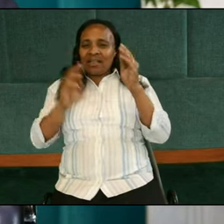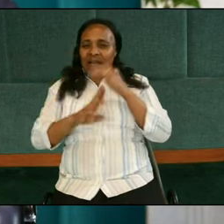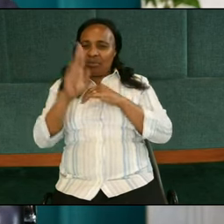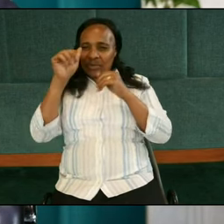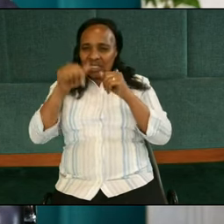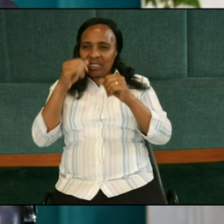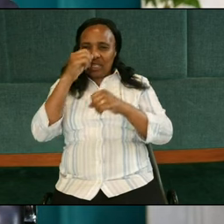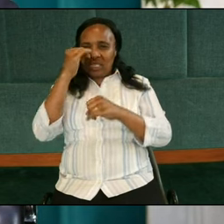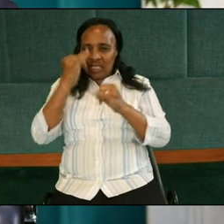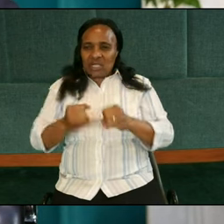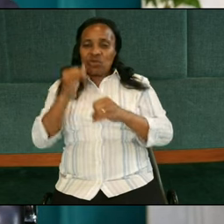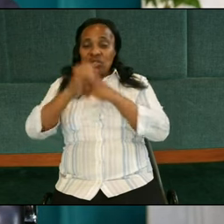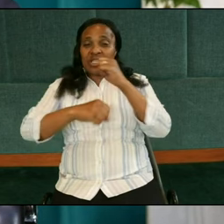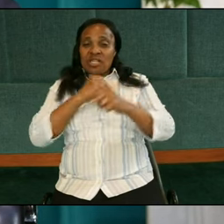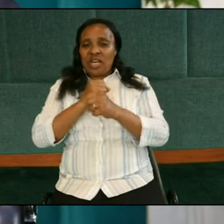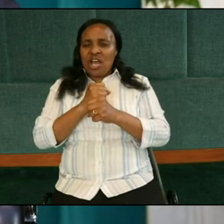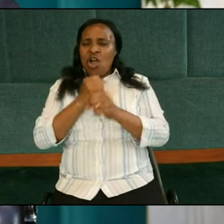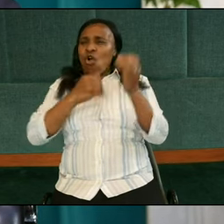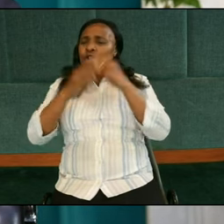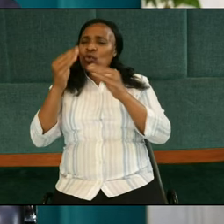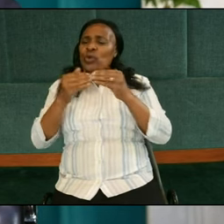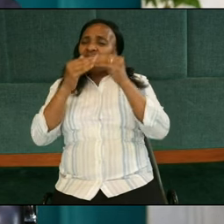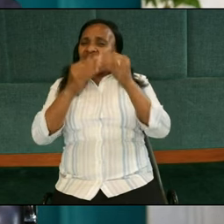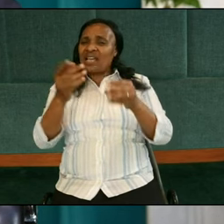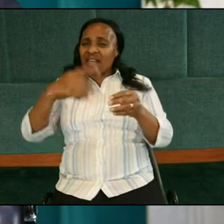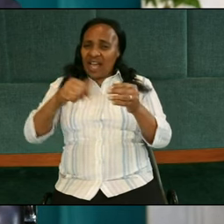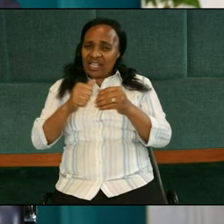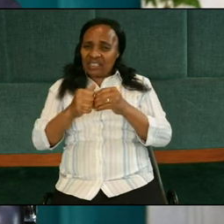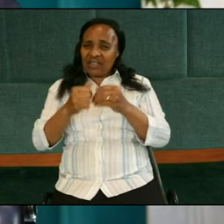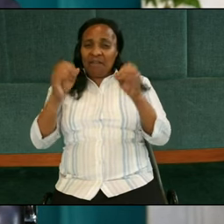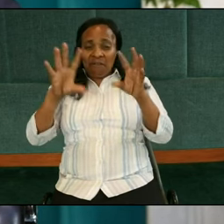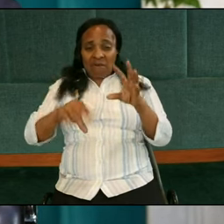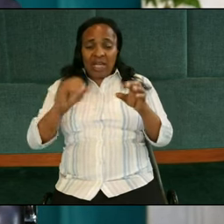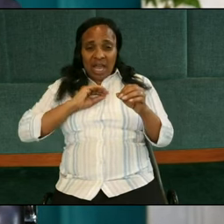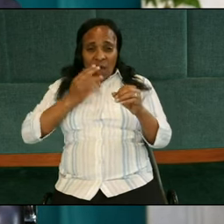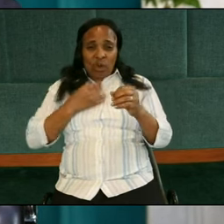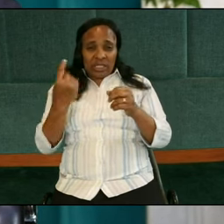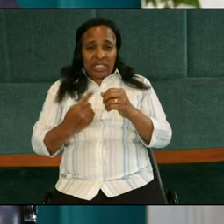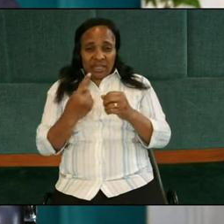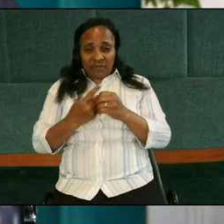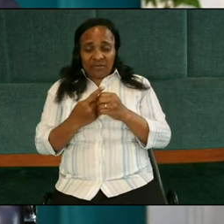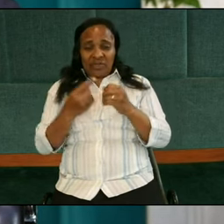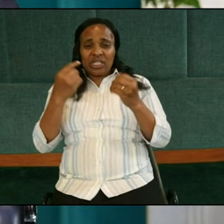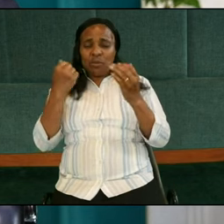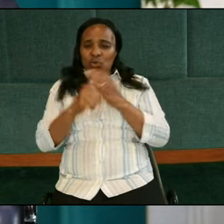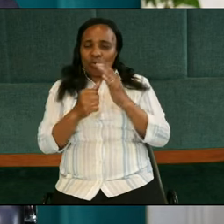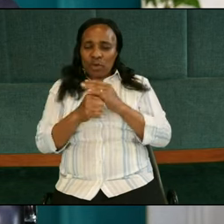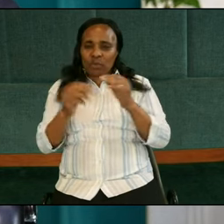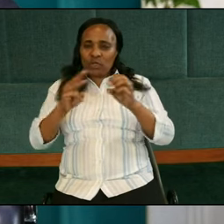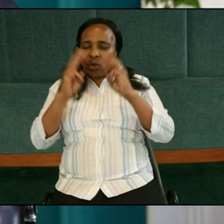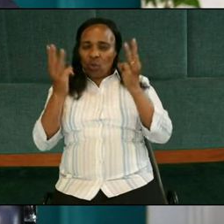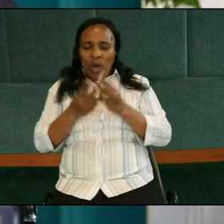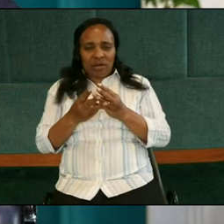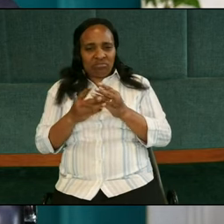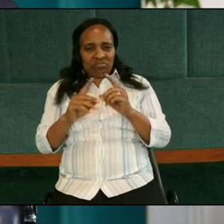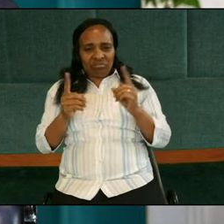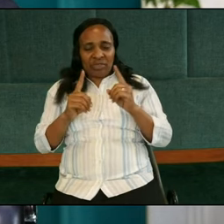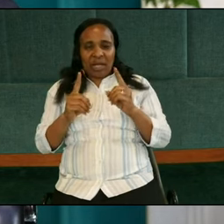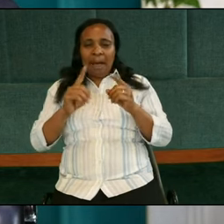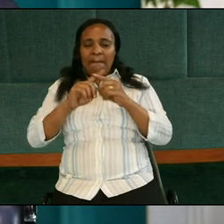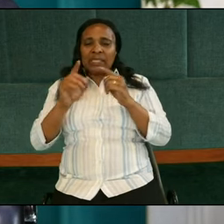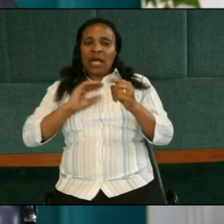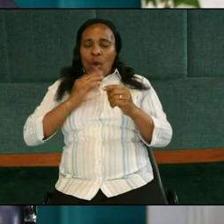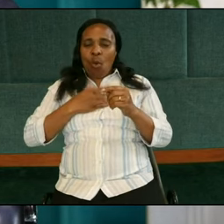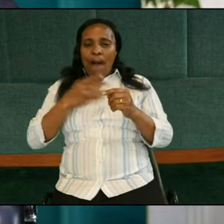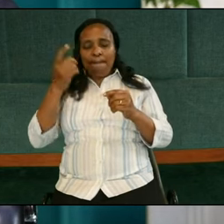that God may guide us so that we don't find ourselves in a trap of conforming to the patterns of this world, but rather our